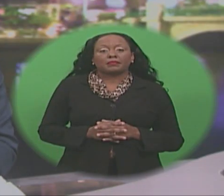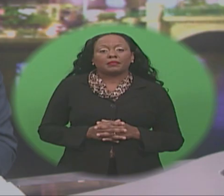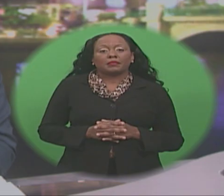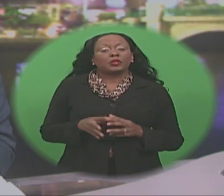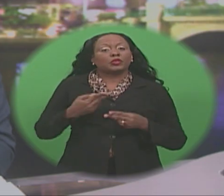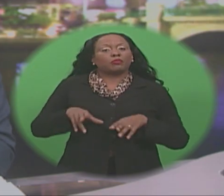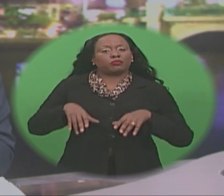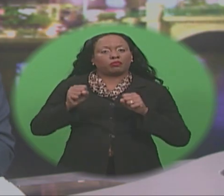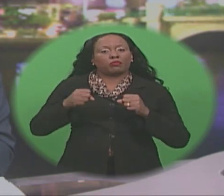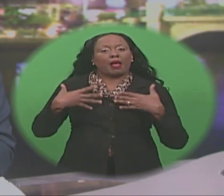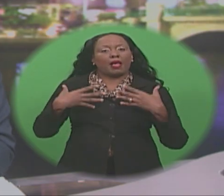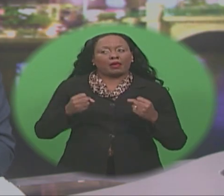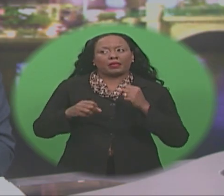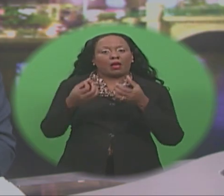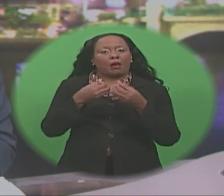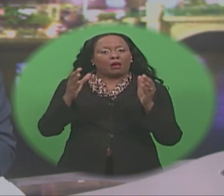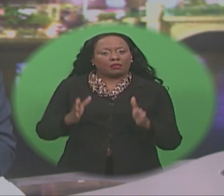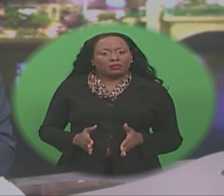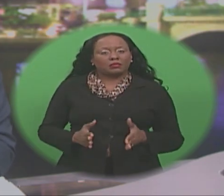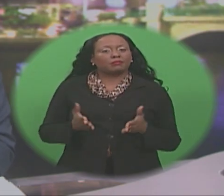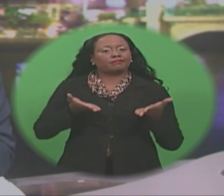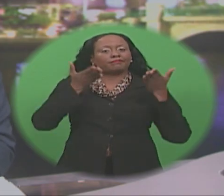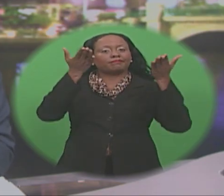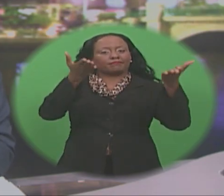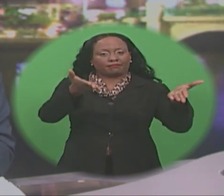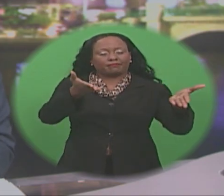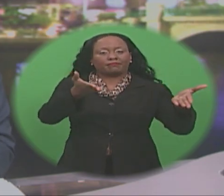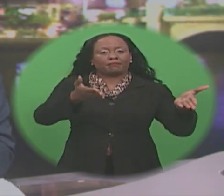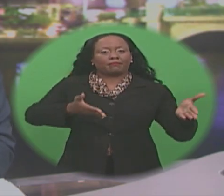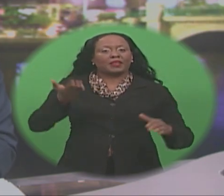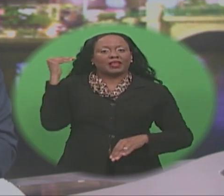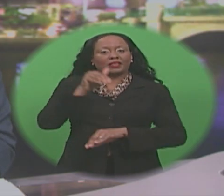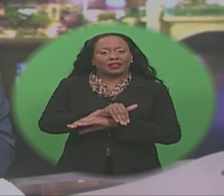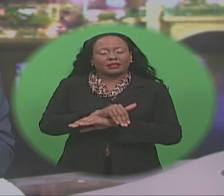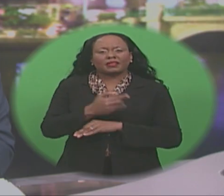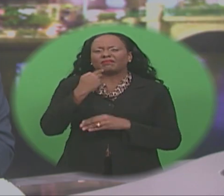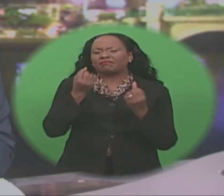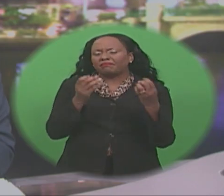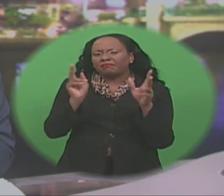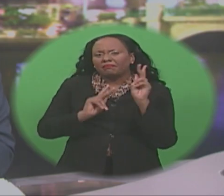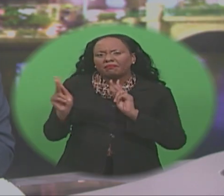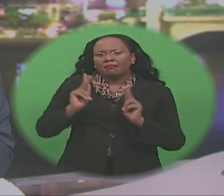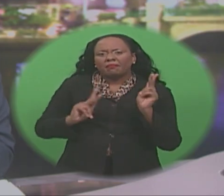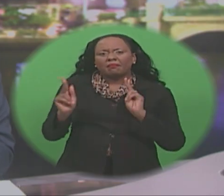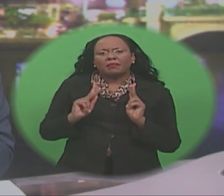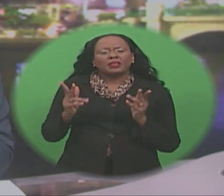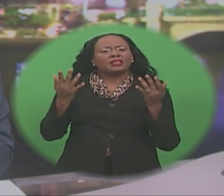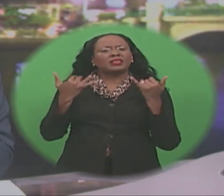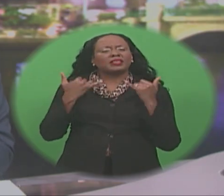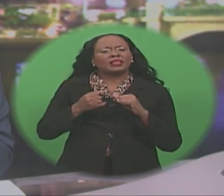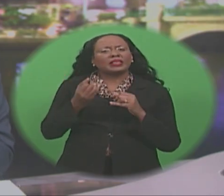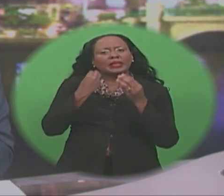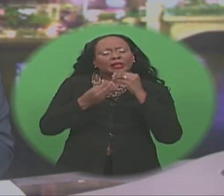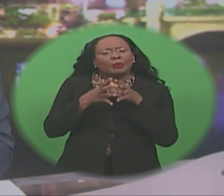Acting Health Promotion Officer Donna Barker was one of the presenters at last night's meeting. She said many people still need to reduce